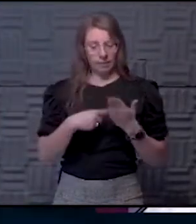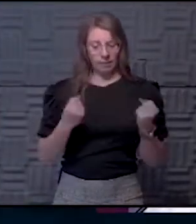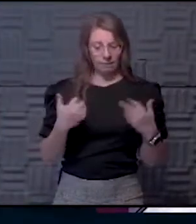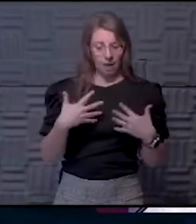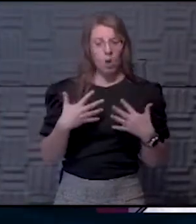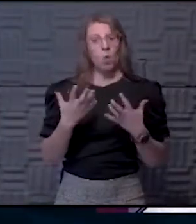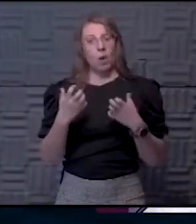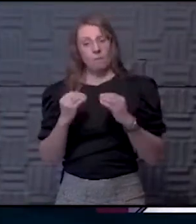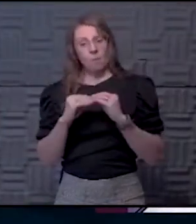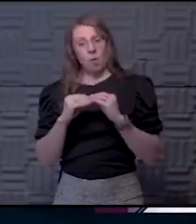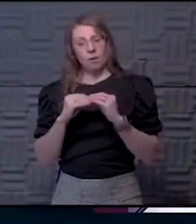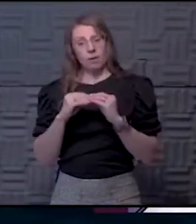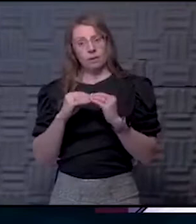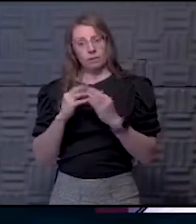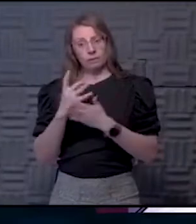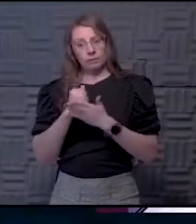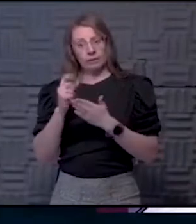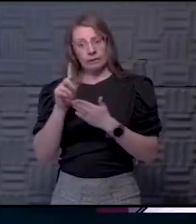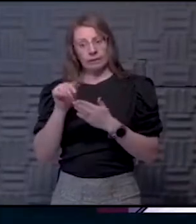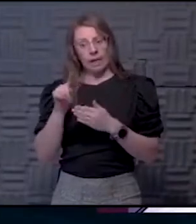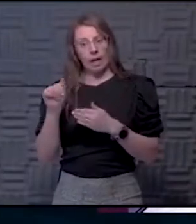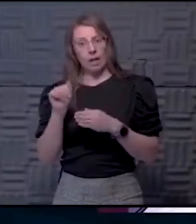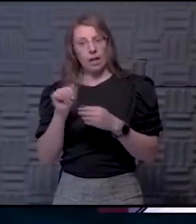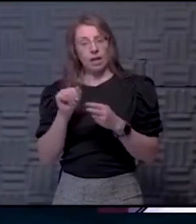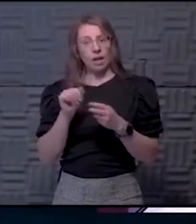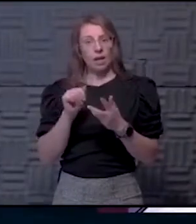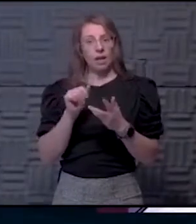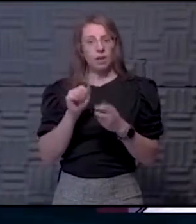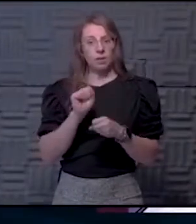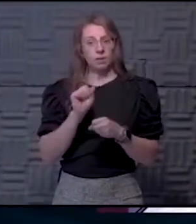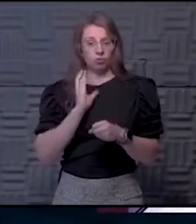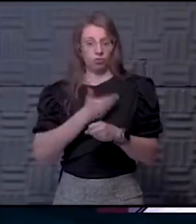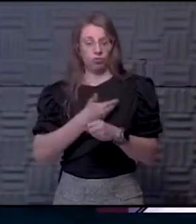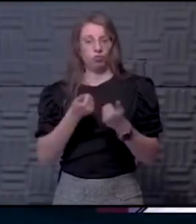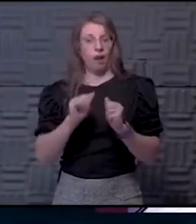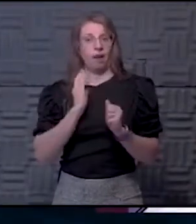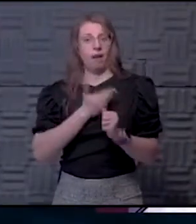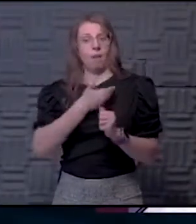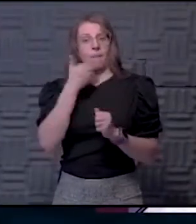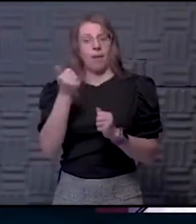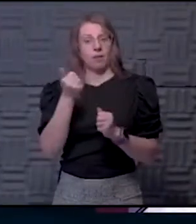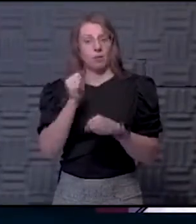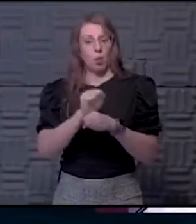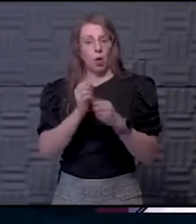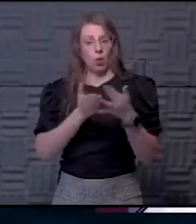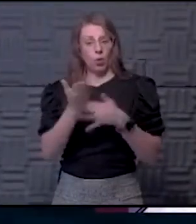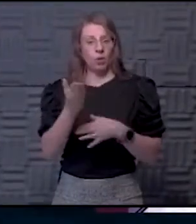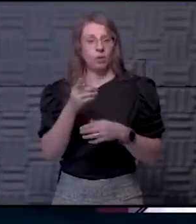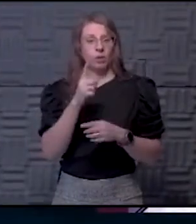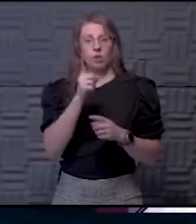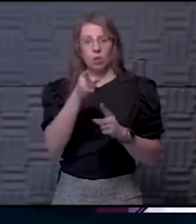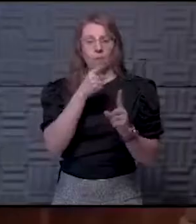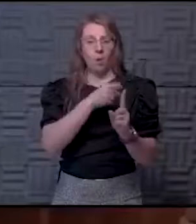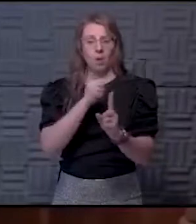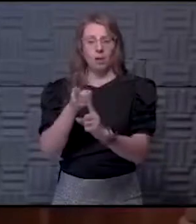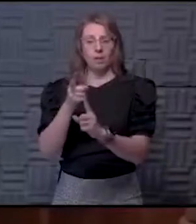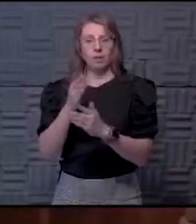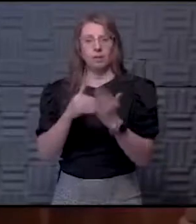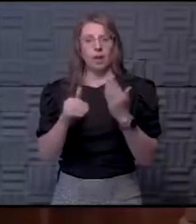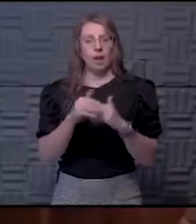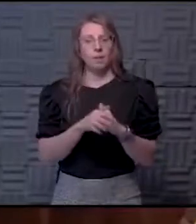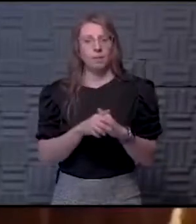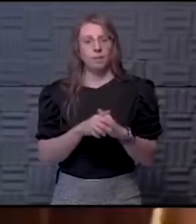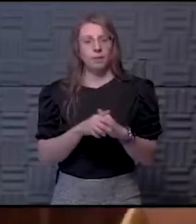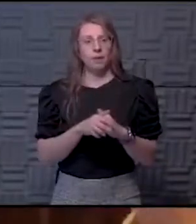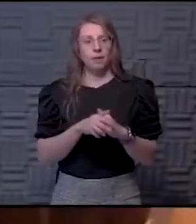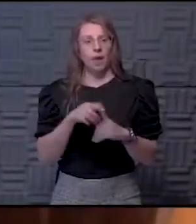want more data, and do our best to work through those answers with whoever we're talking to. you're pointing out something, Michael, I neglected